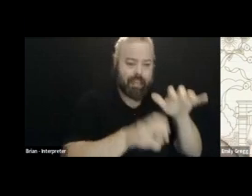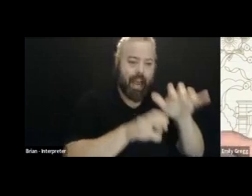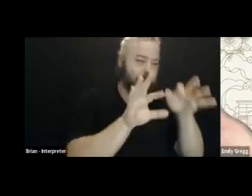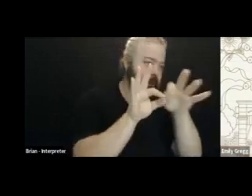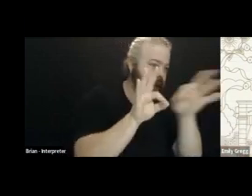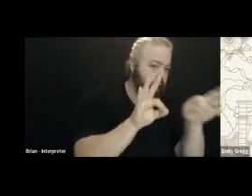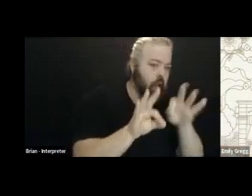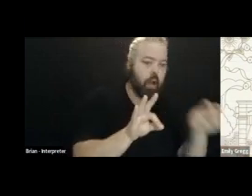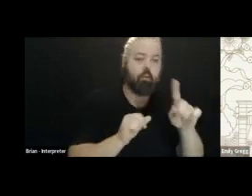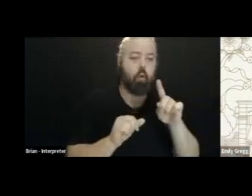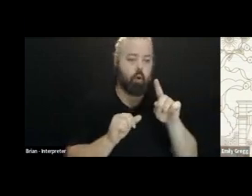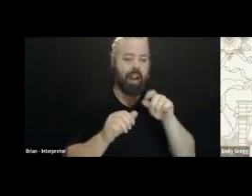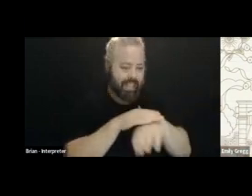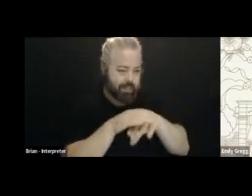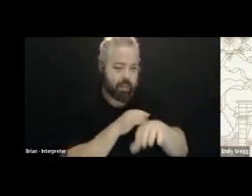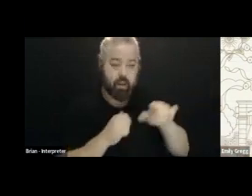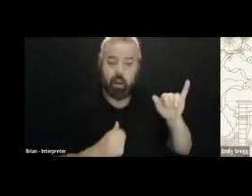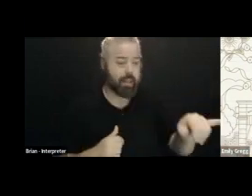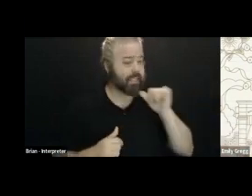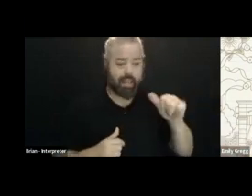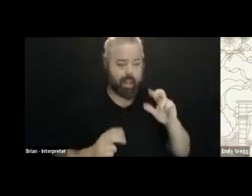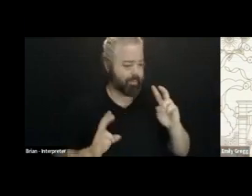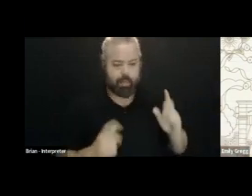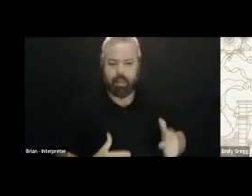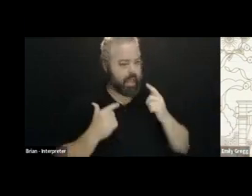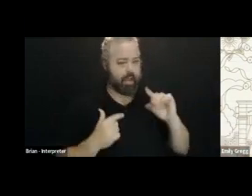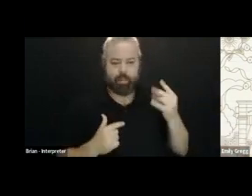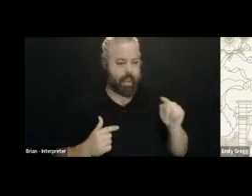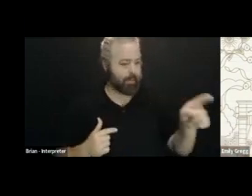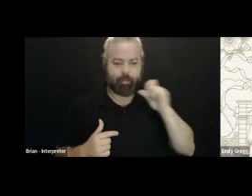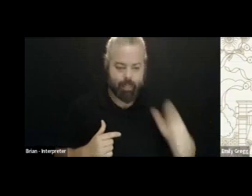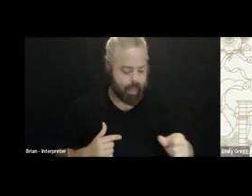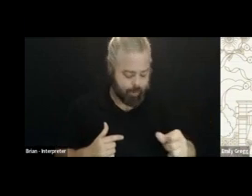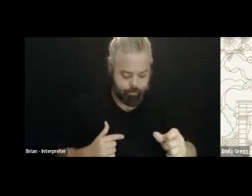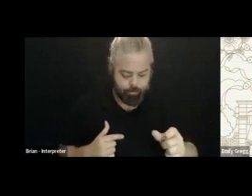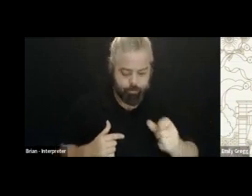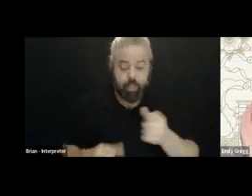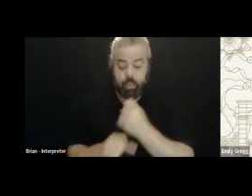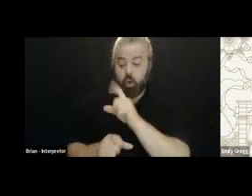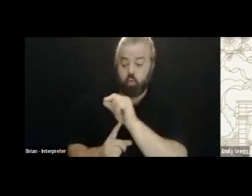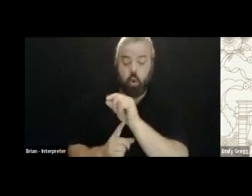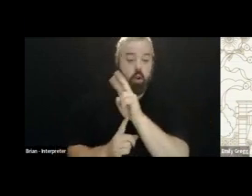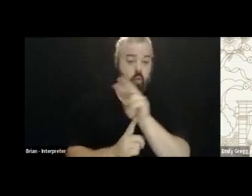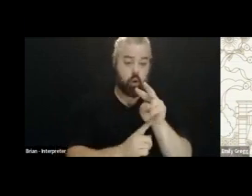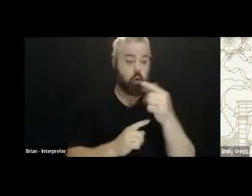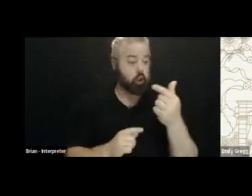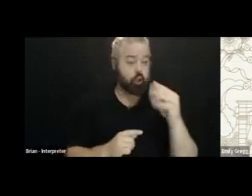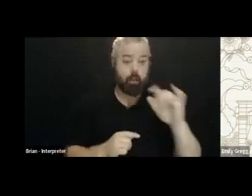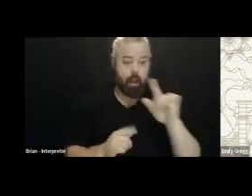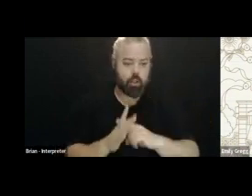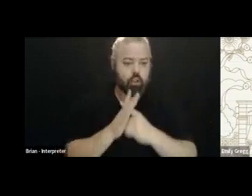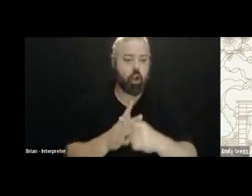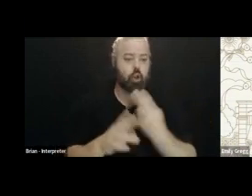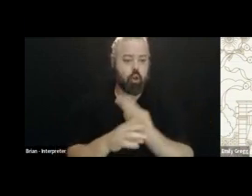because this is not actual live text here. In 2022, Gmail started rolling out alt text for